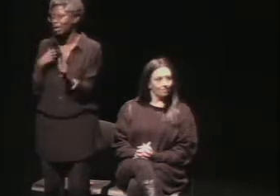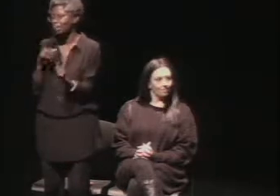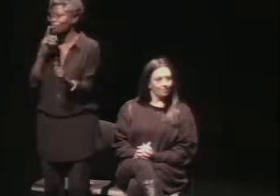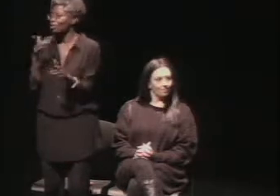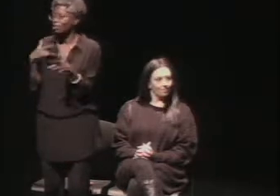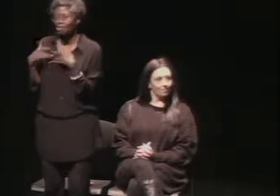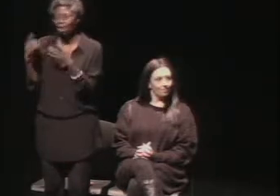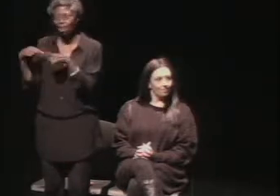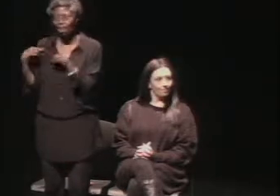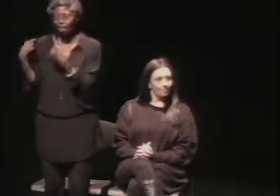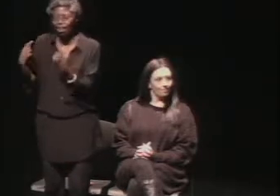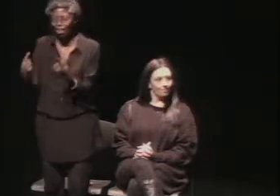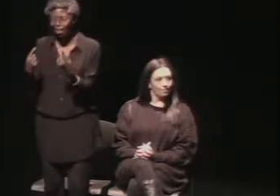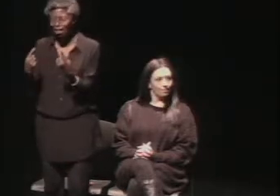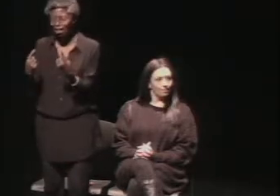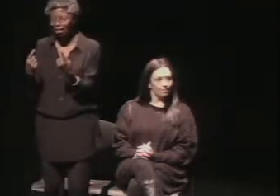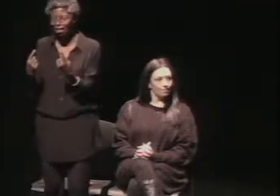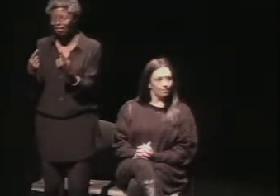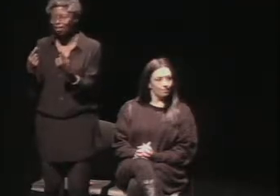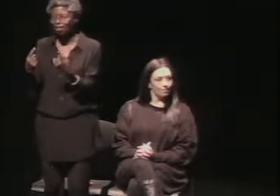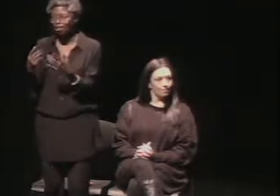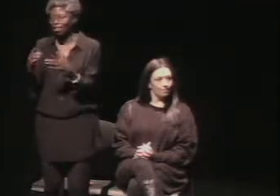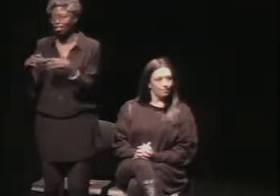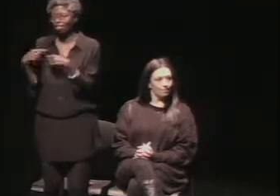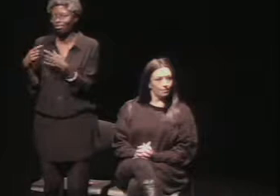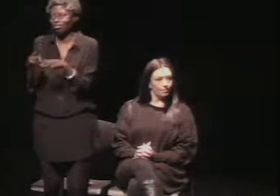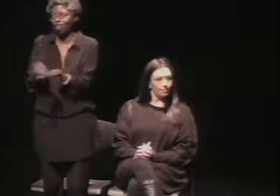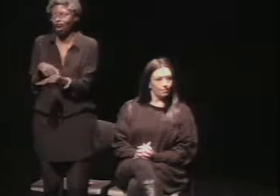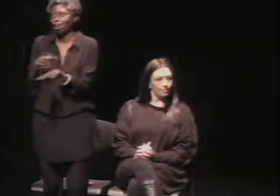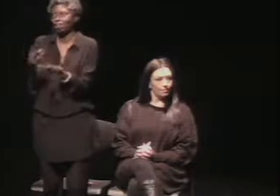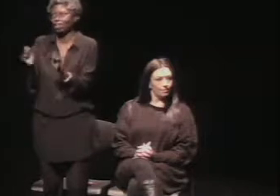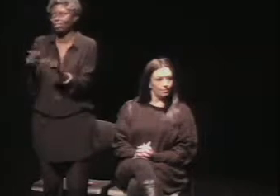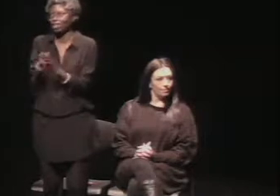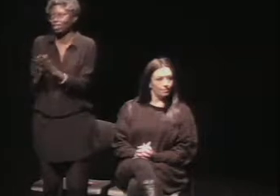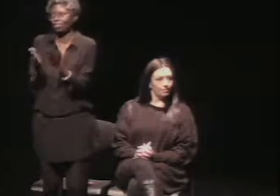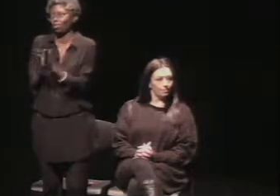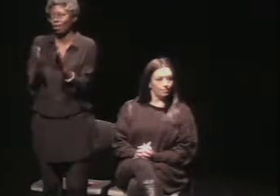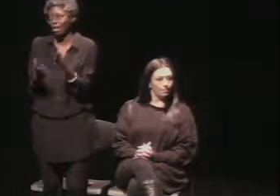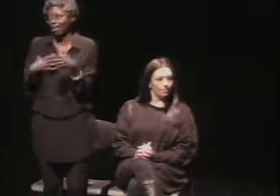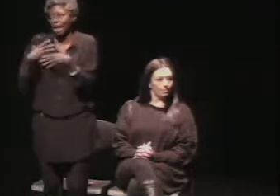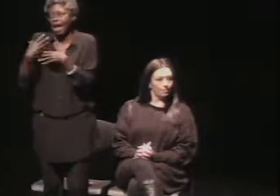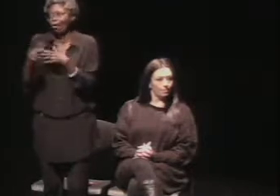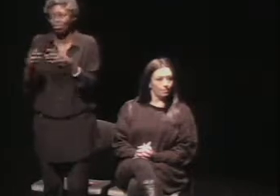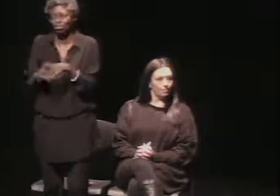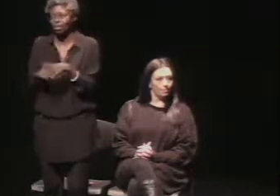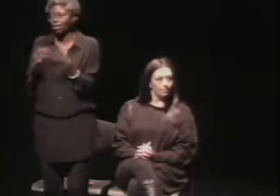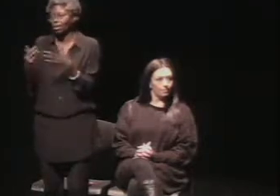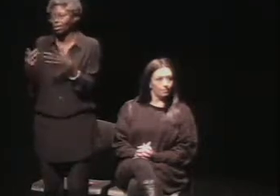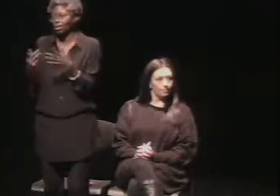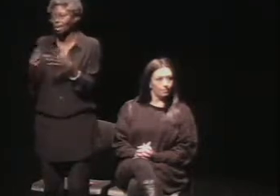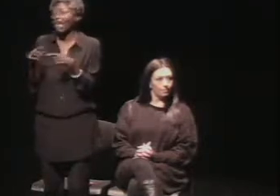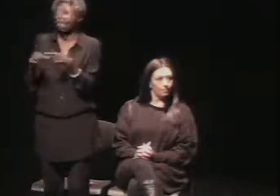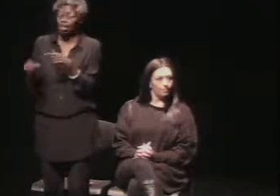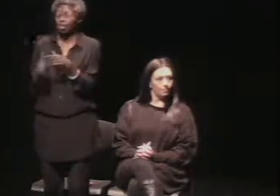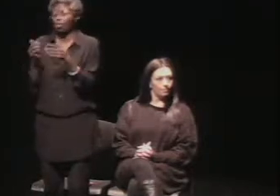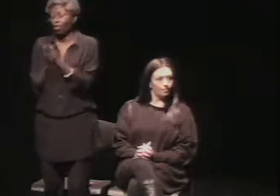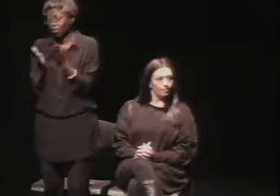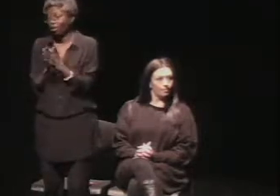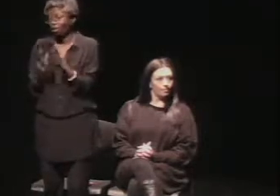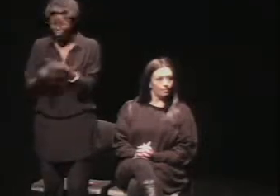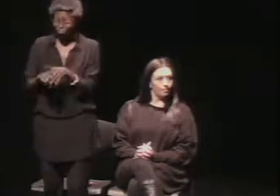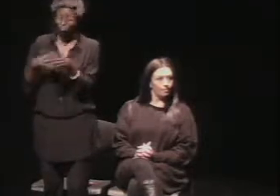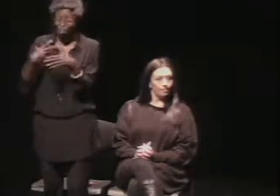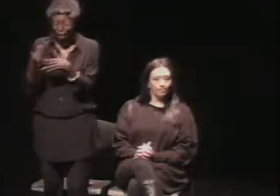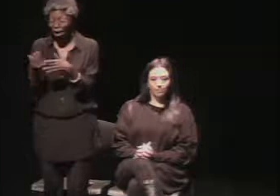excited for as long as first this book has been out, Tarana's book has been out, but then she had another book come out before that,